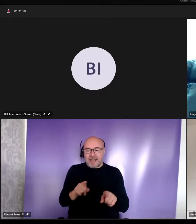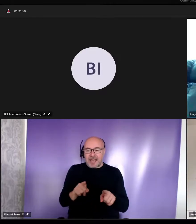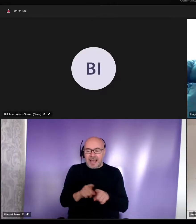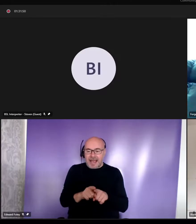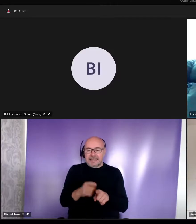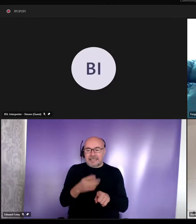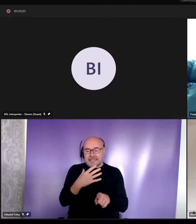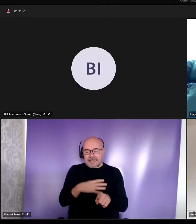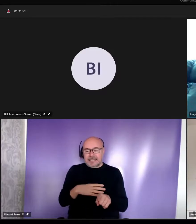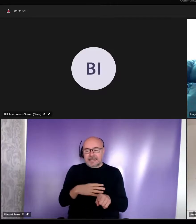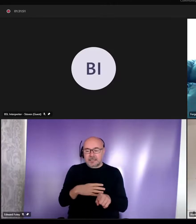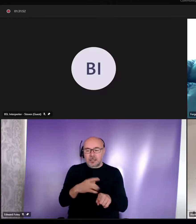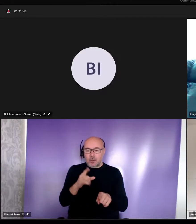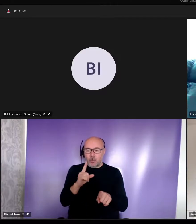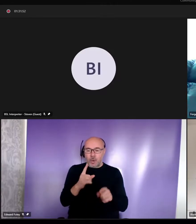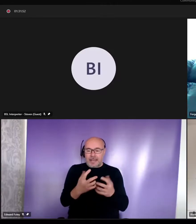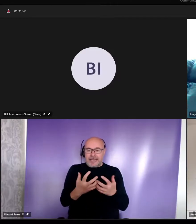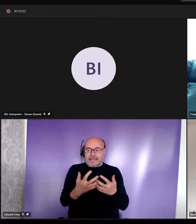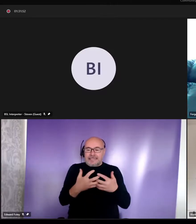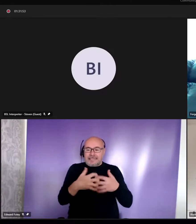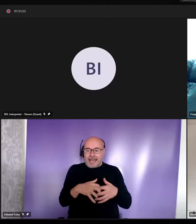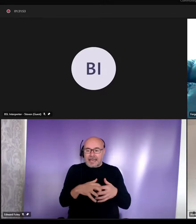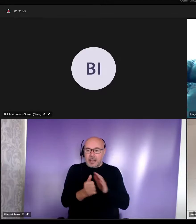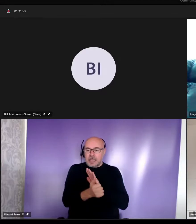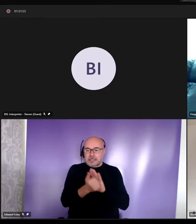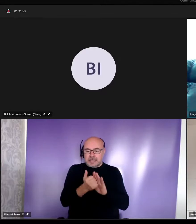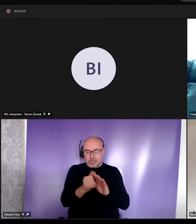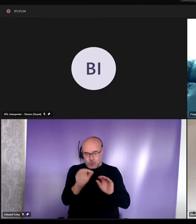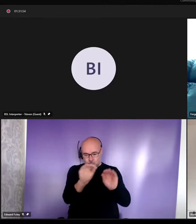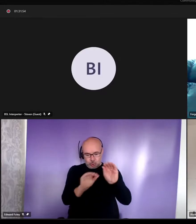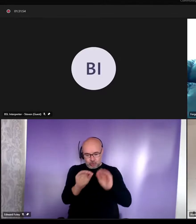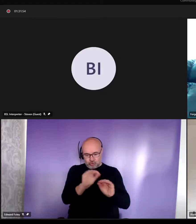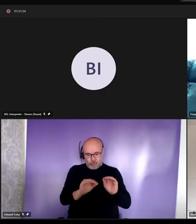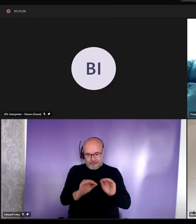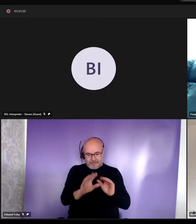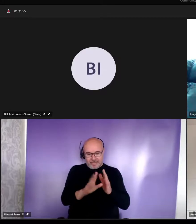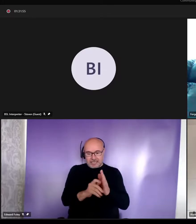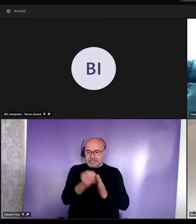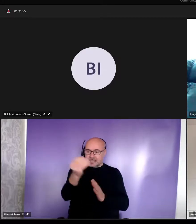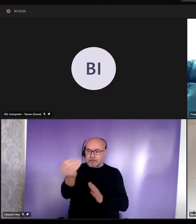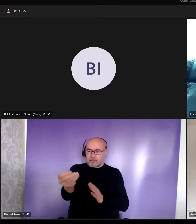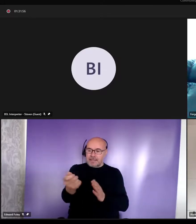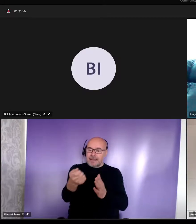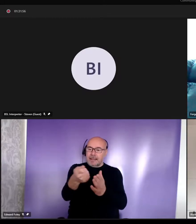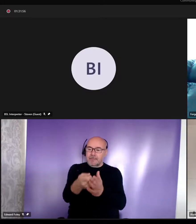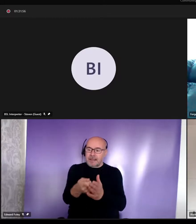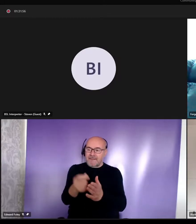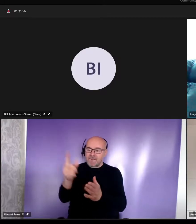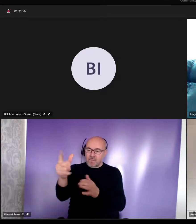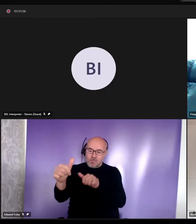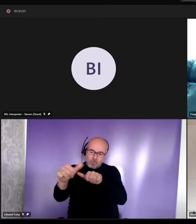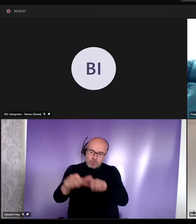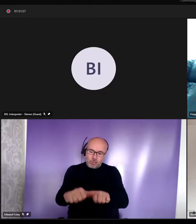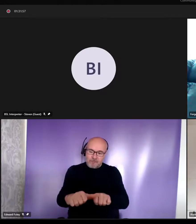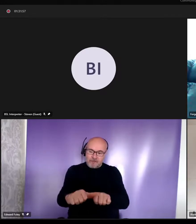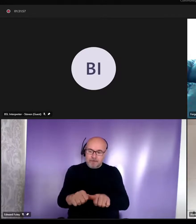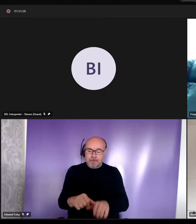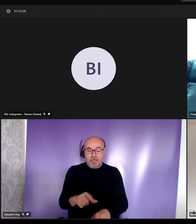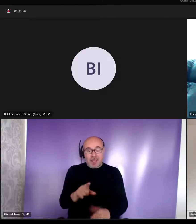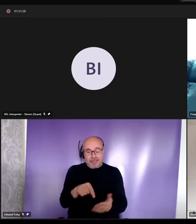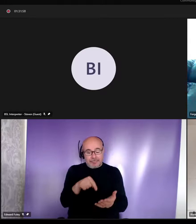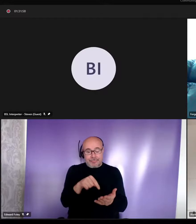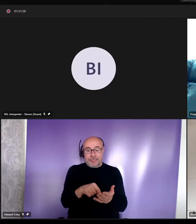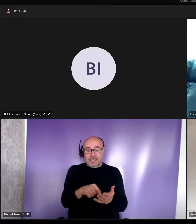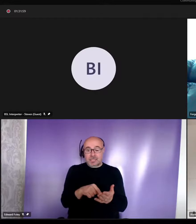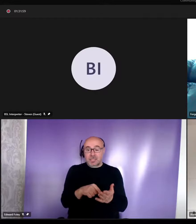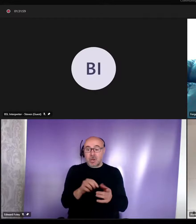technical aspects of drafting and submitting the bids for approval. Hence, this report proposes that the Council